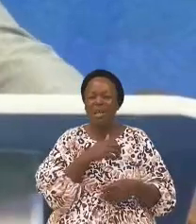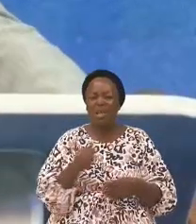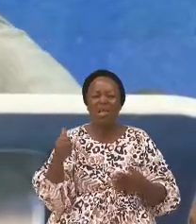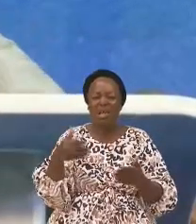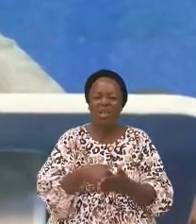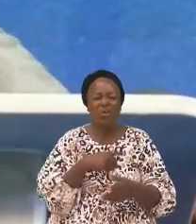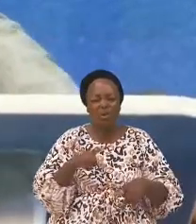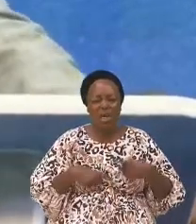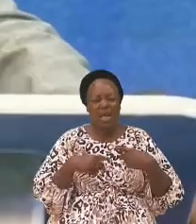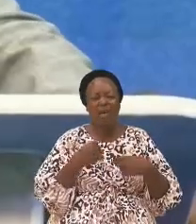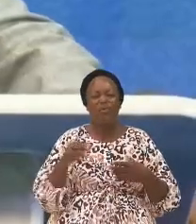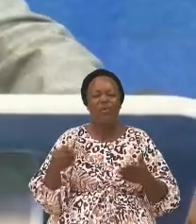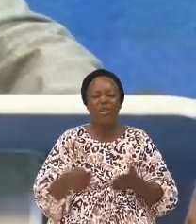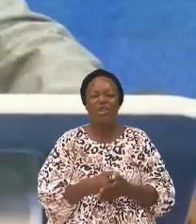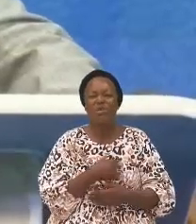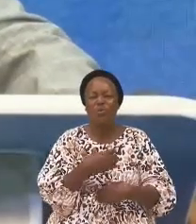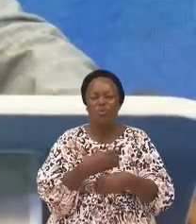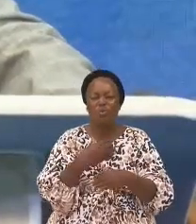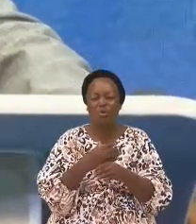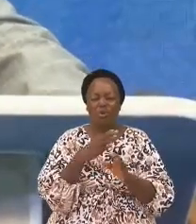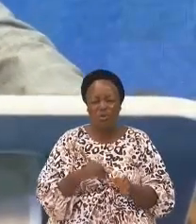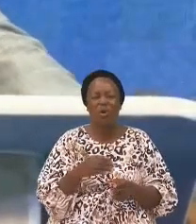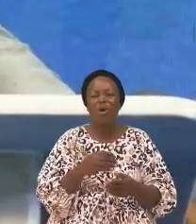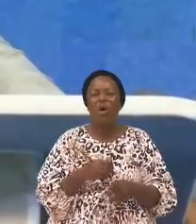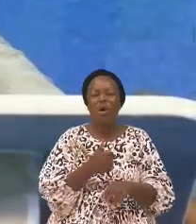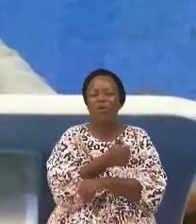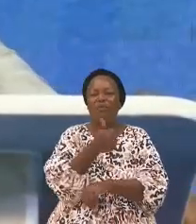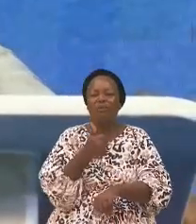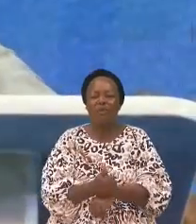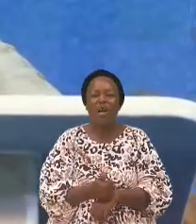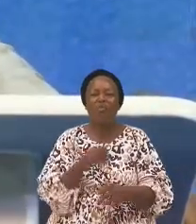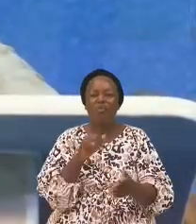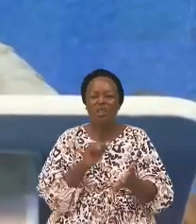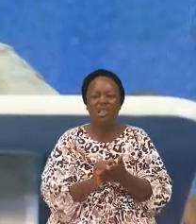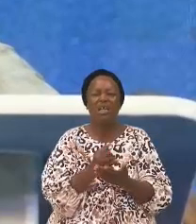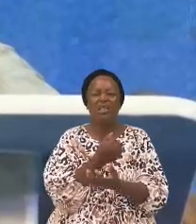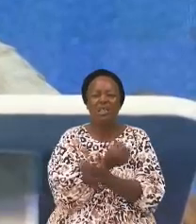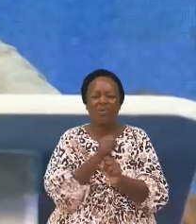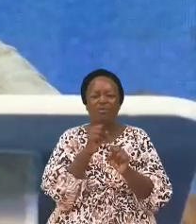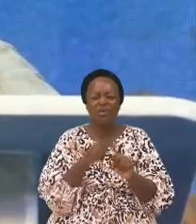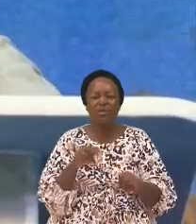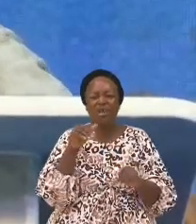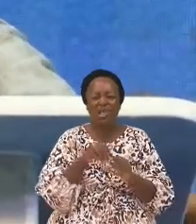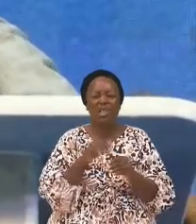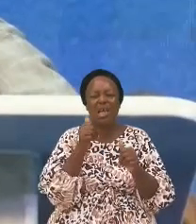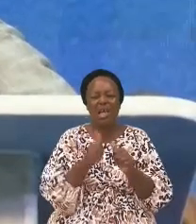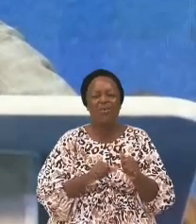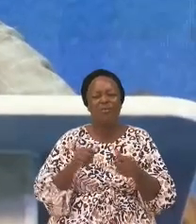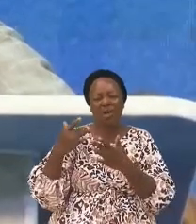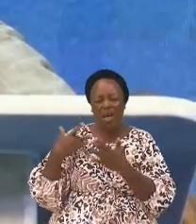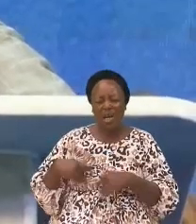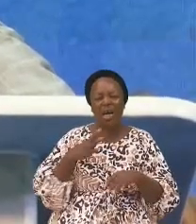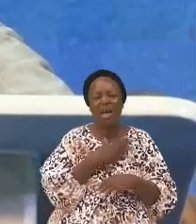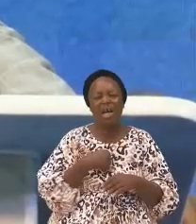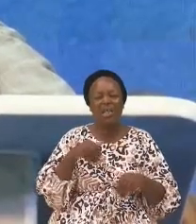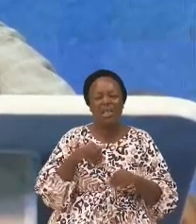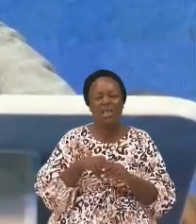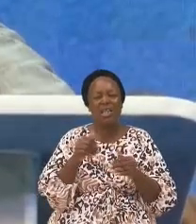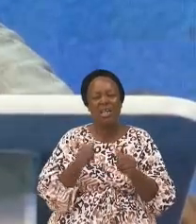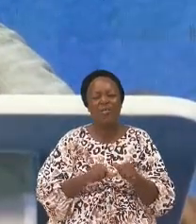of salvation. Grant them the new life of a new creature. Confirm